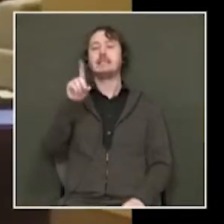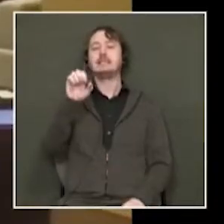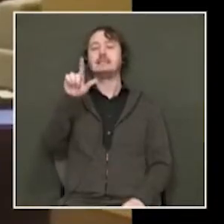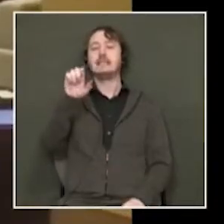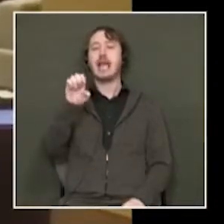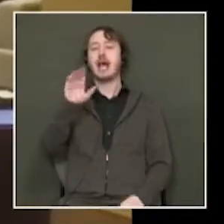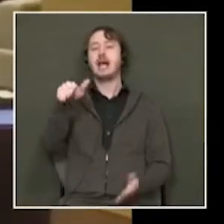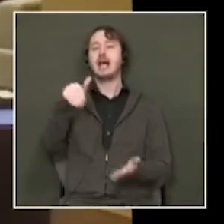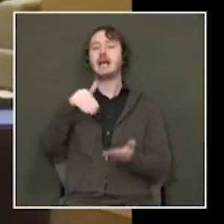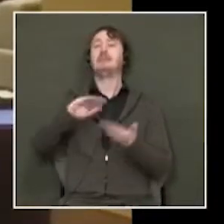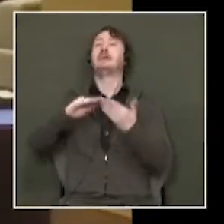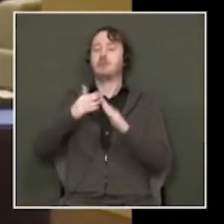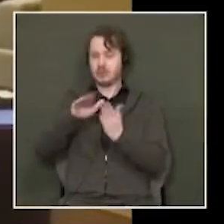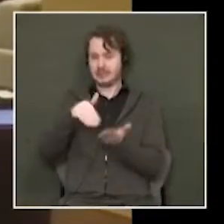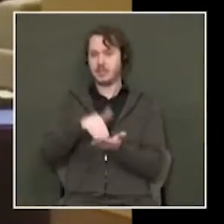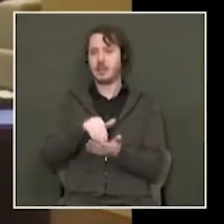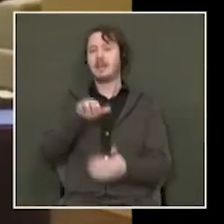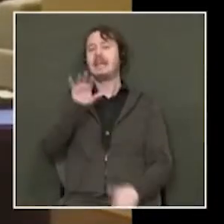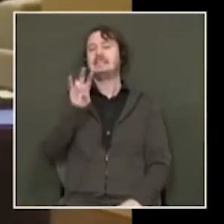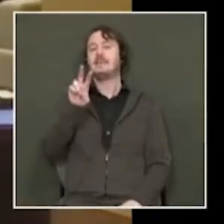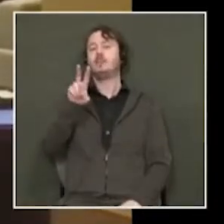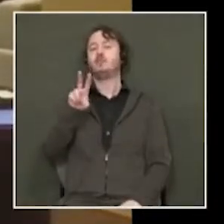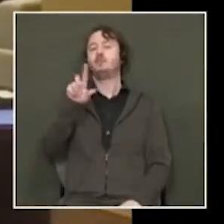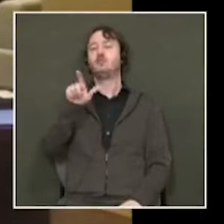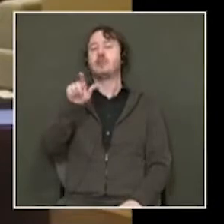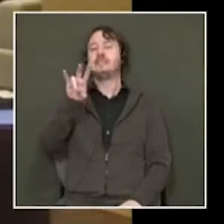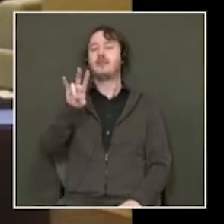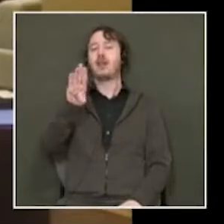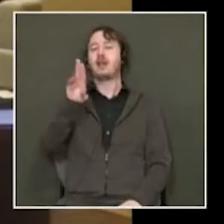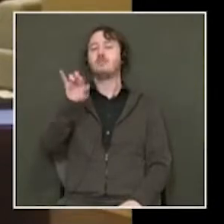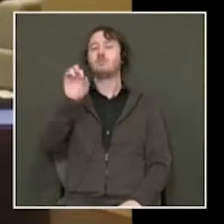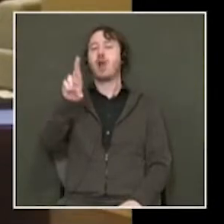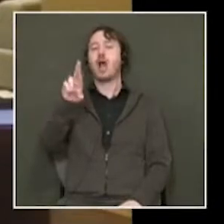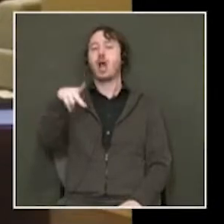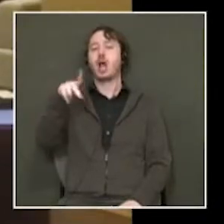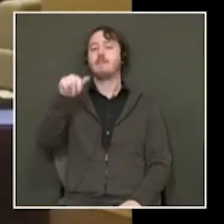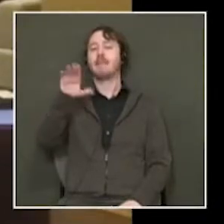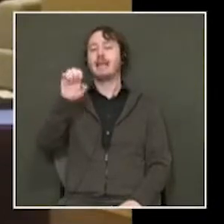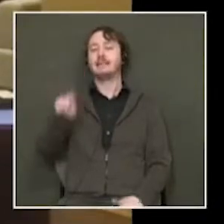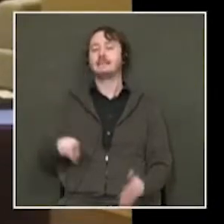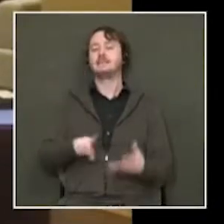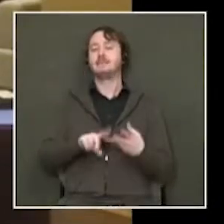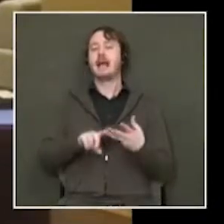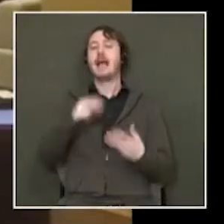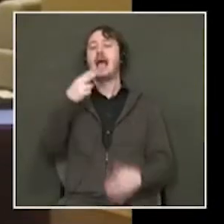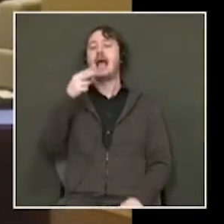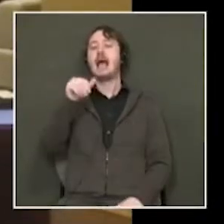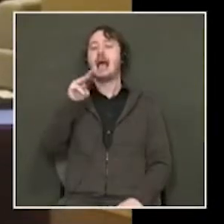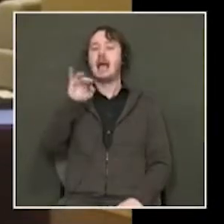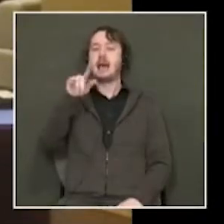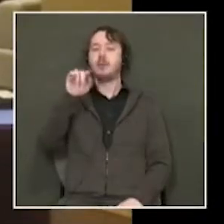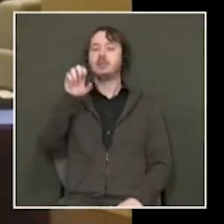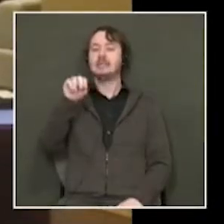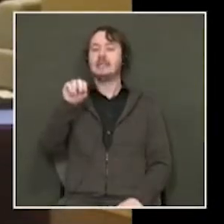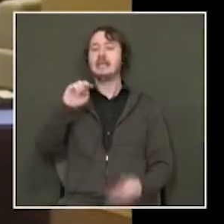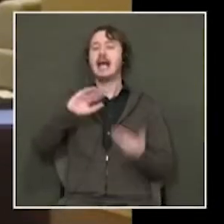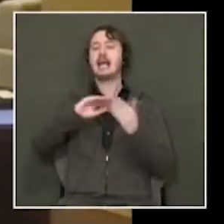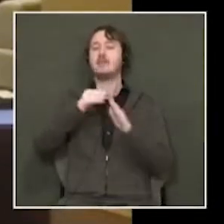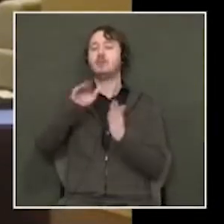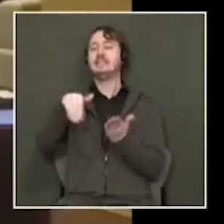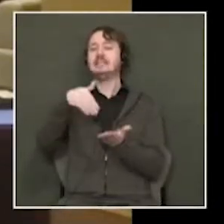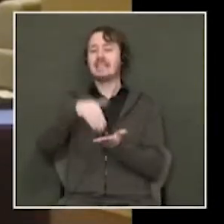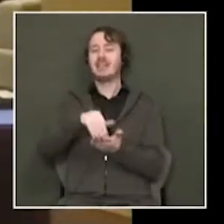at 7227 Briar Place. Hamilton Community Center, located at